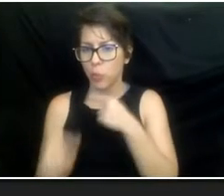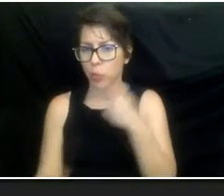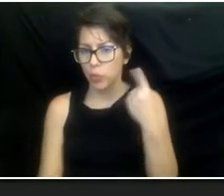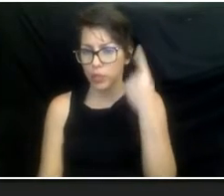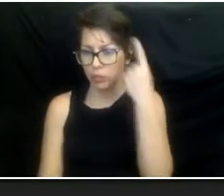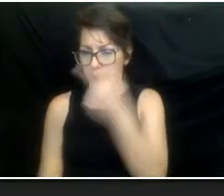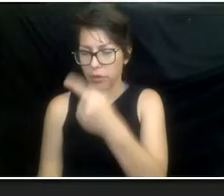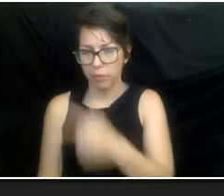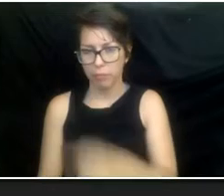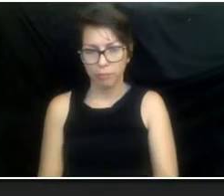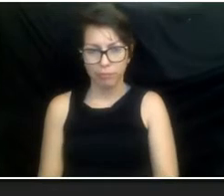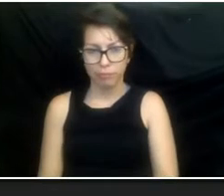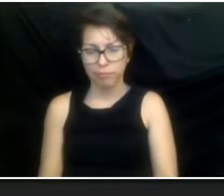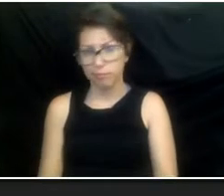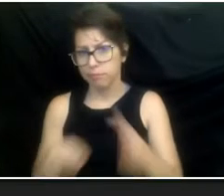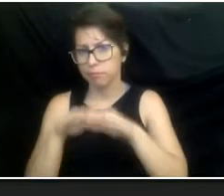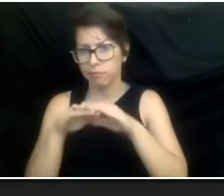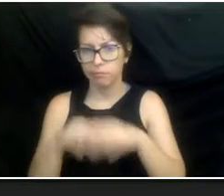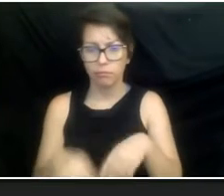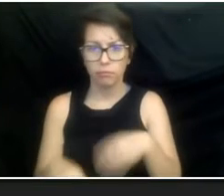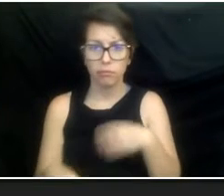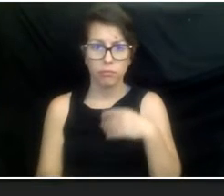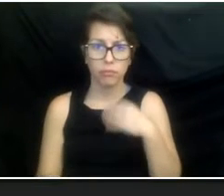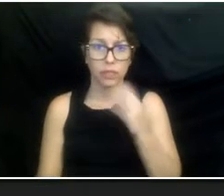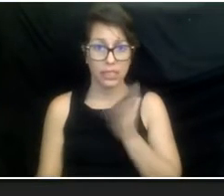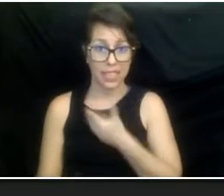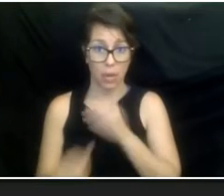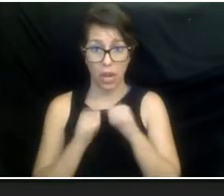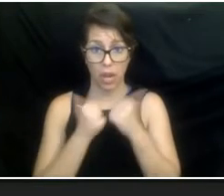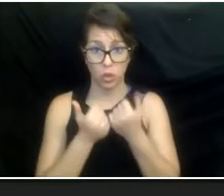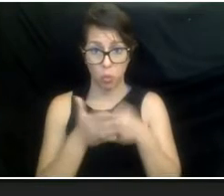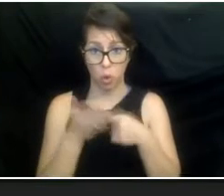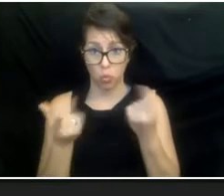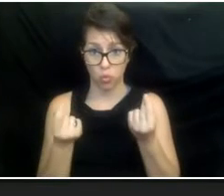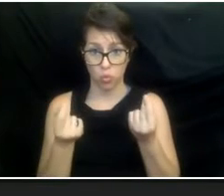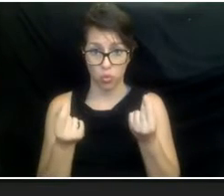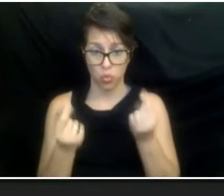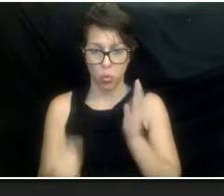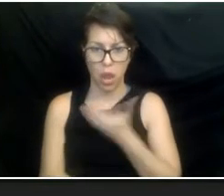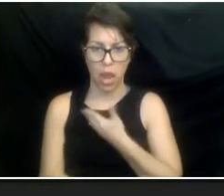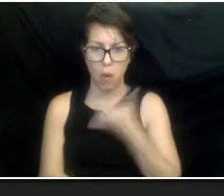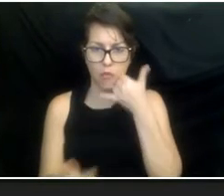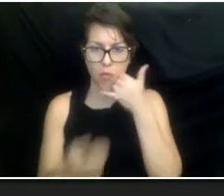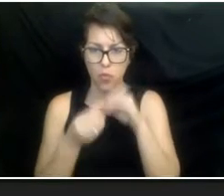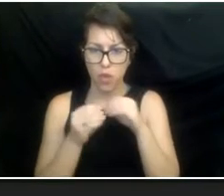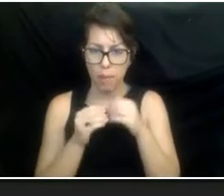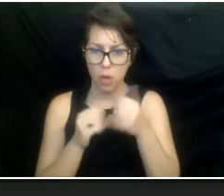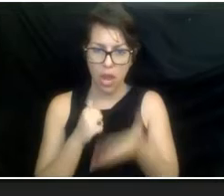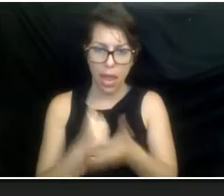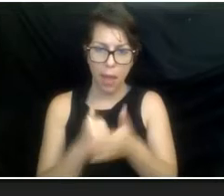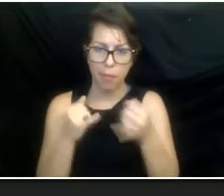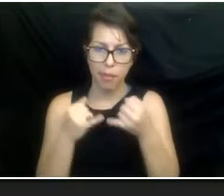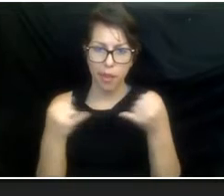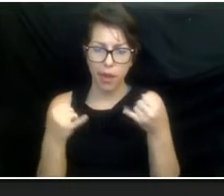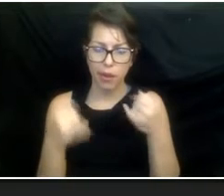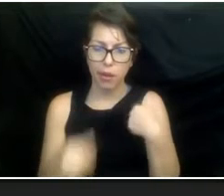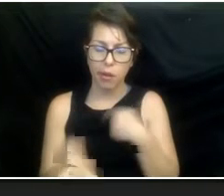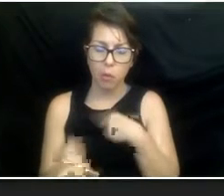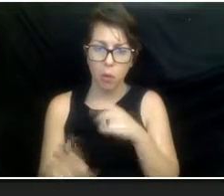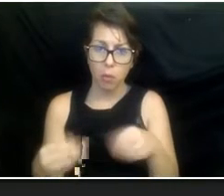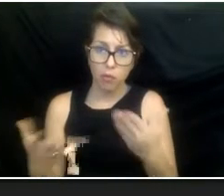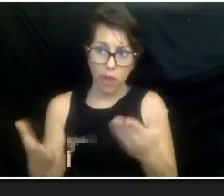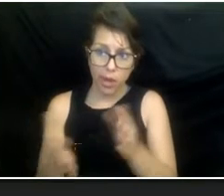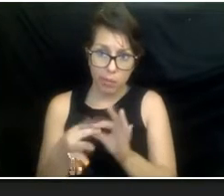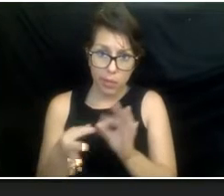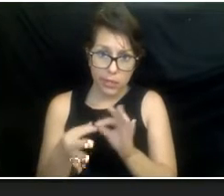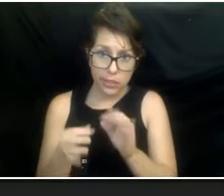this time they should always reach out to us uh via our phone number or our test line